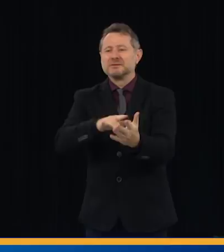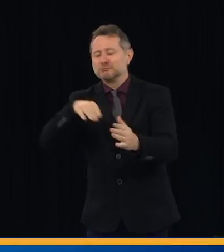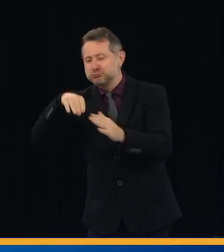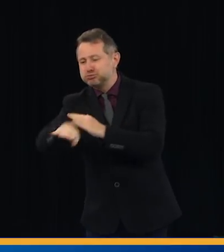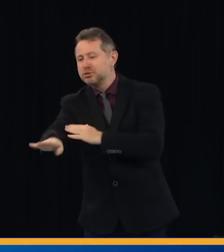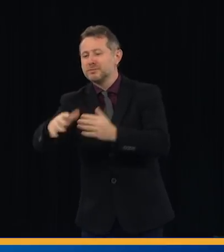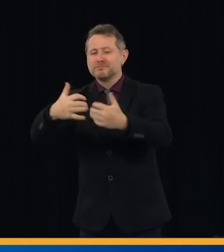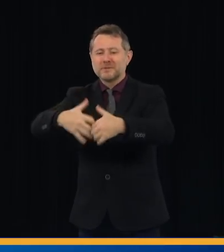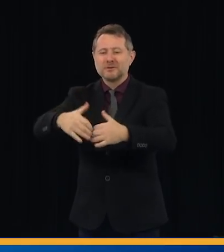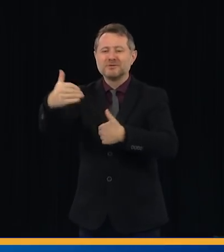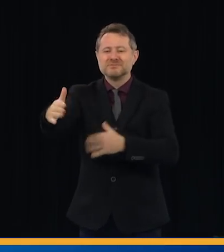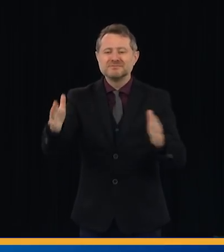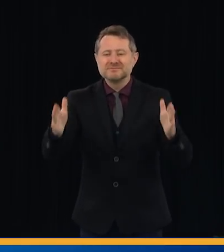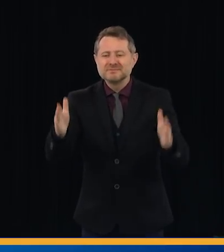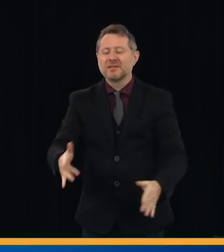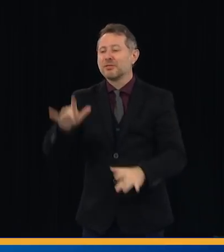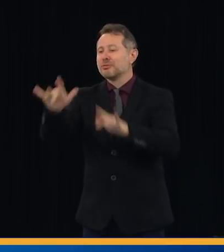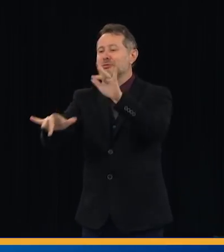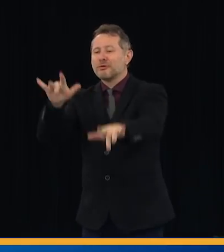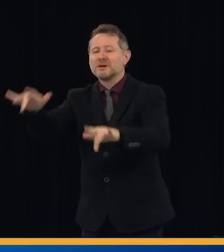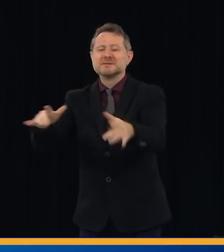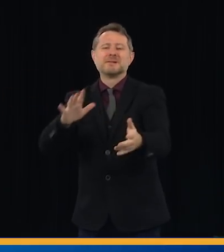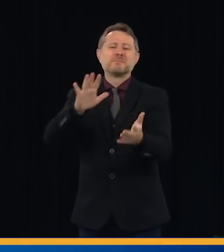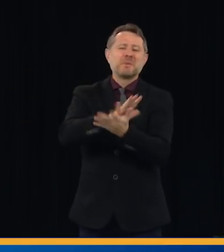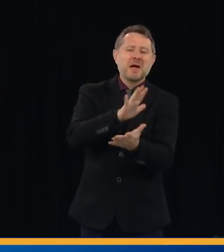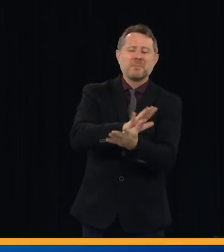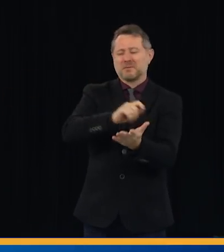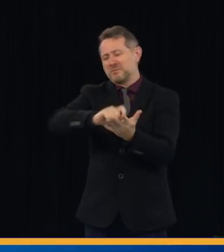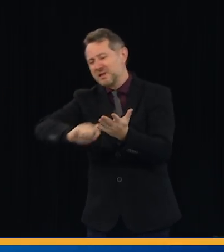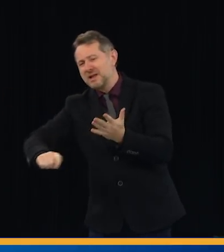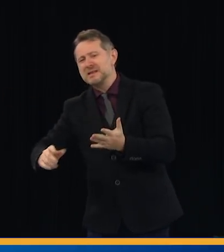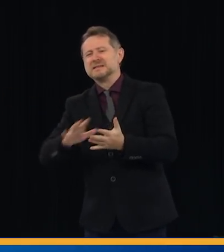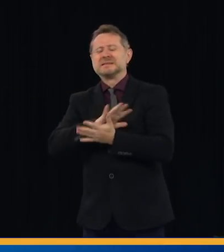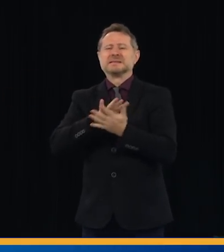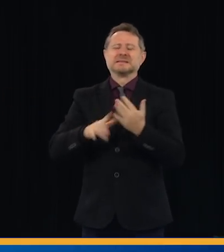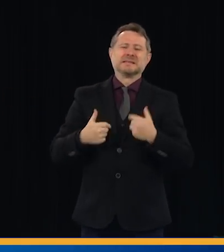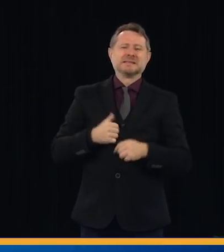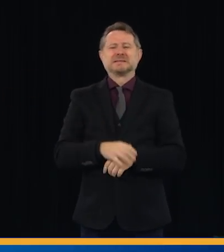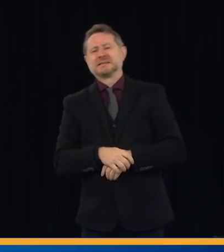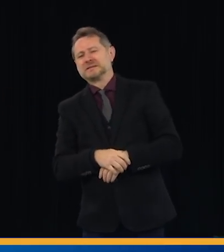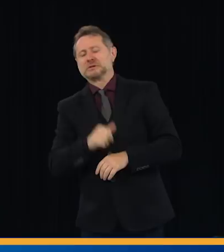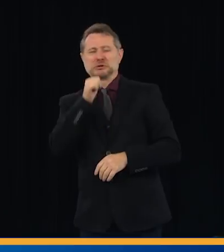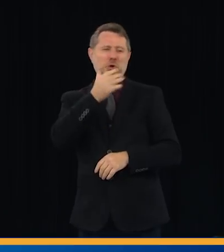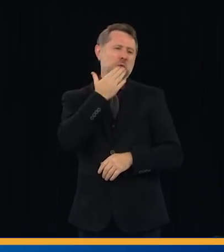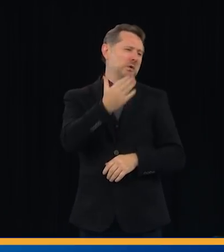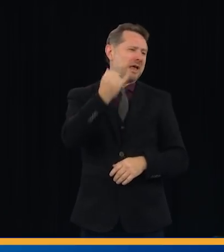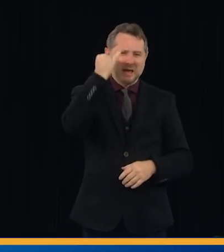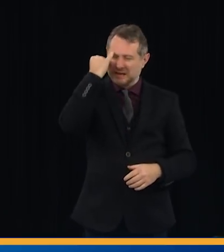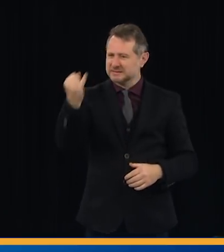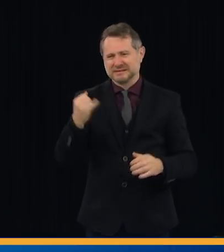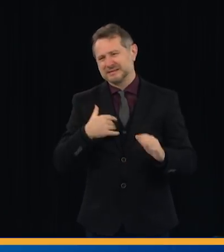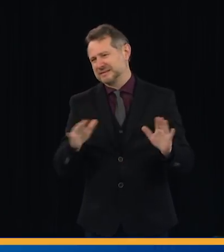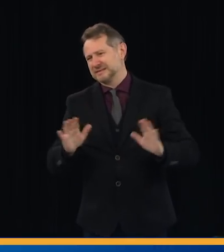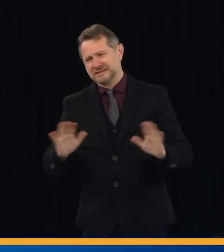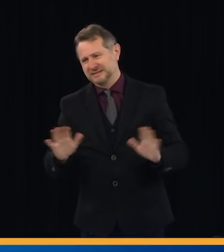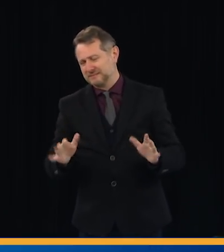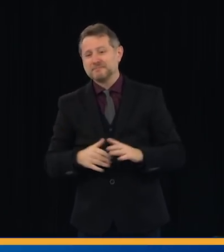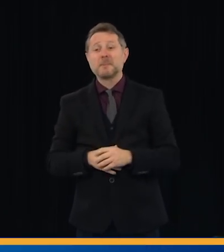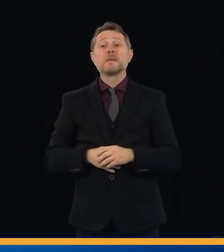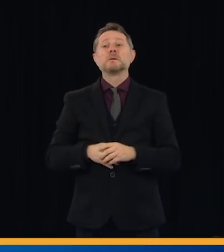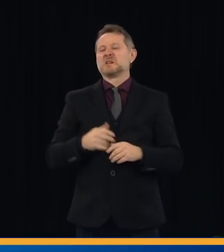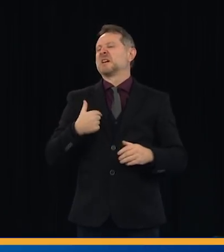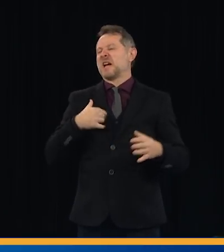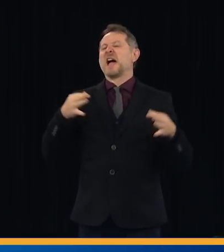one pen, whatever you call the new device on the ballots. So we are going to delay